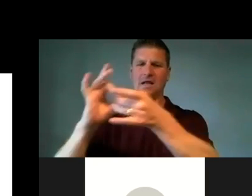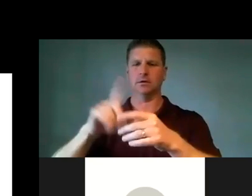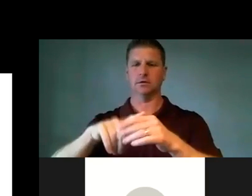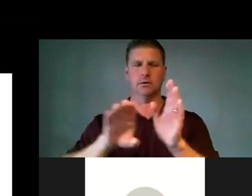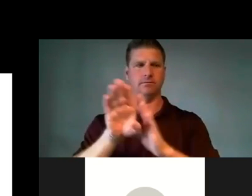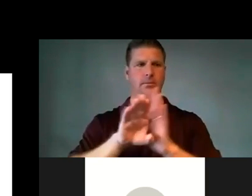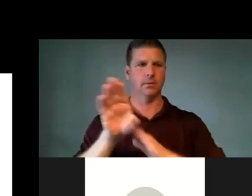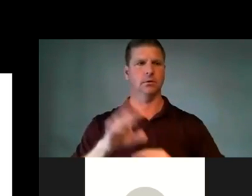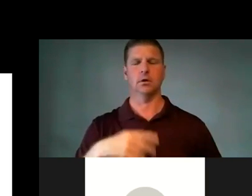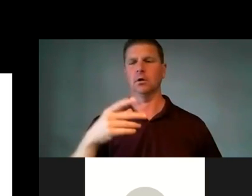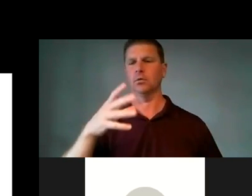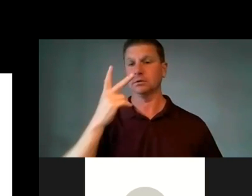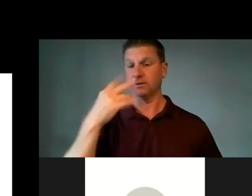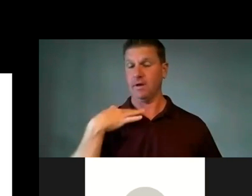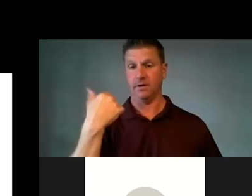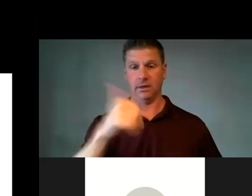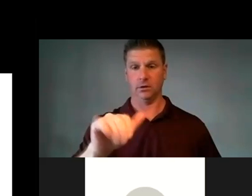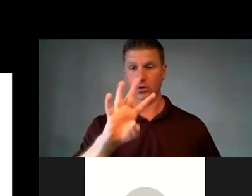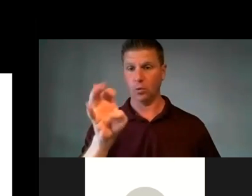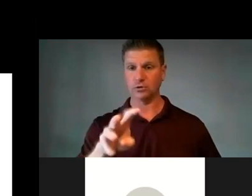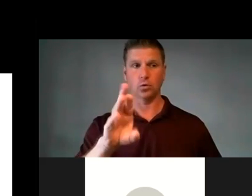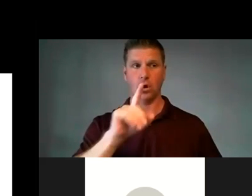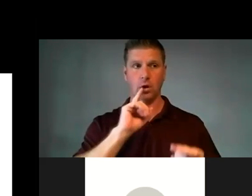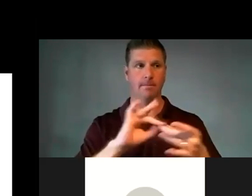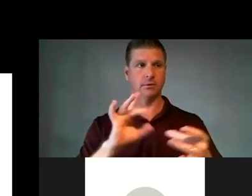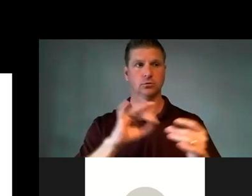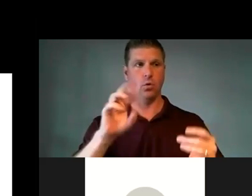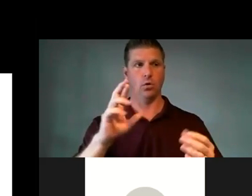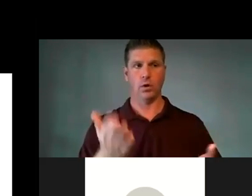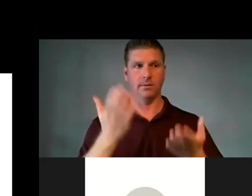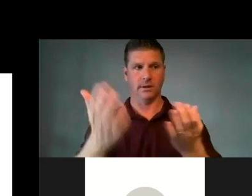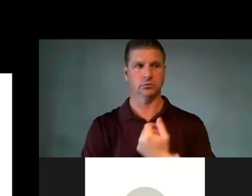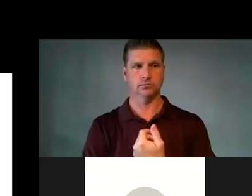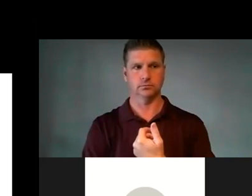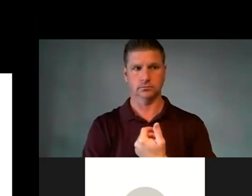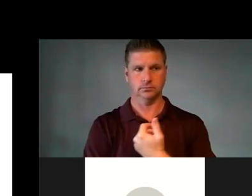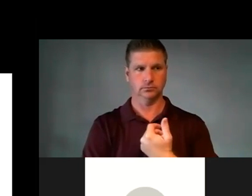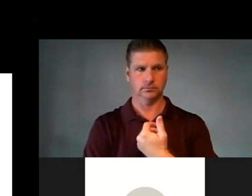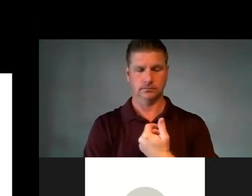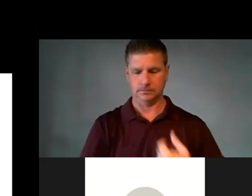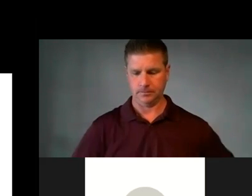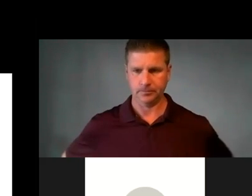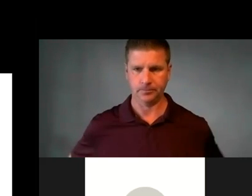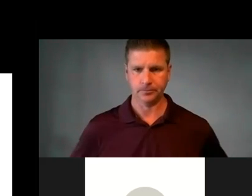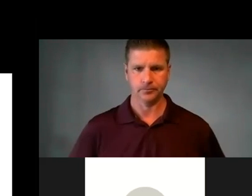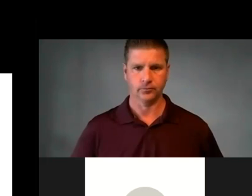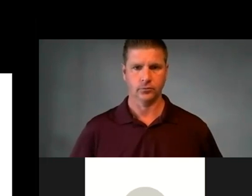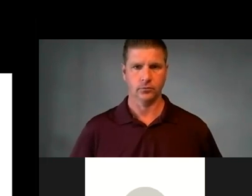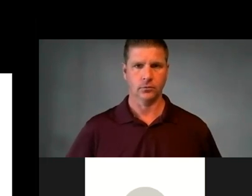stop there and see if anybody has any questions or comments or even recommendations for us as we move forward.